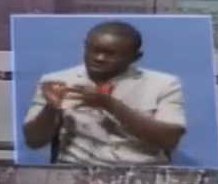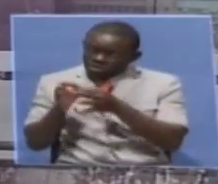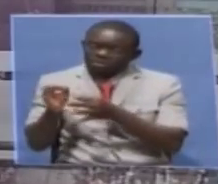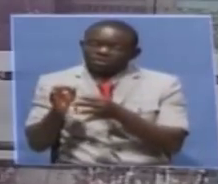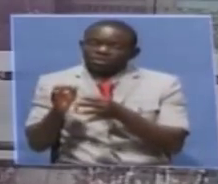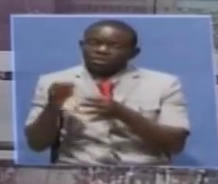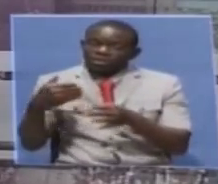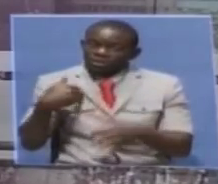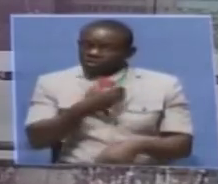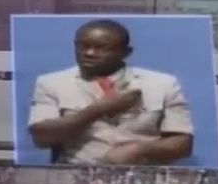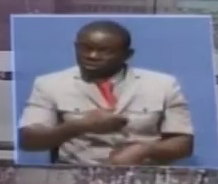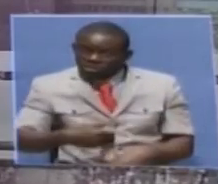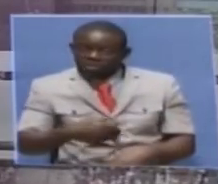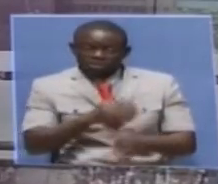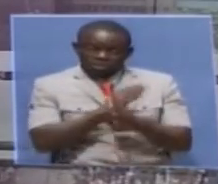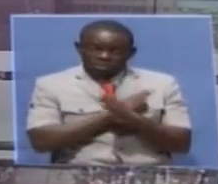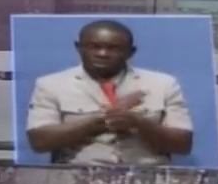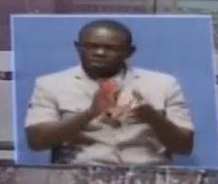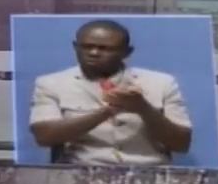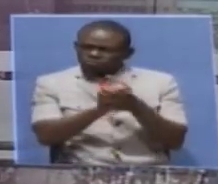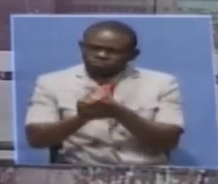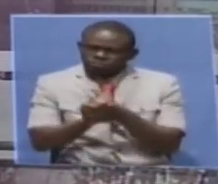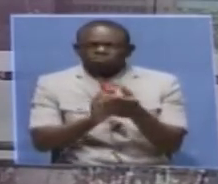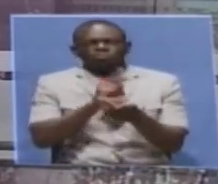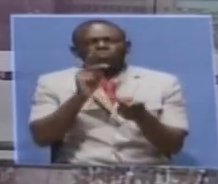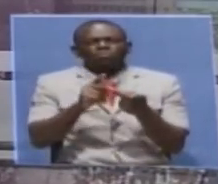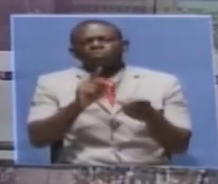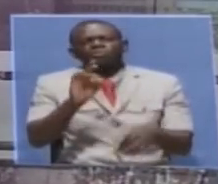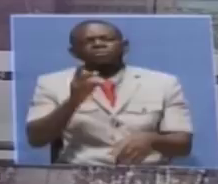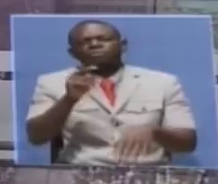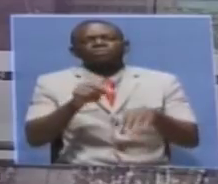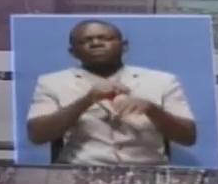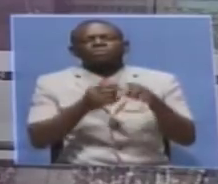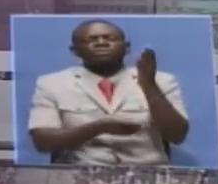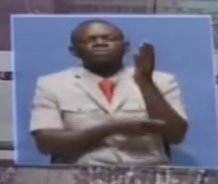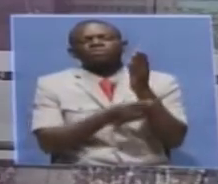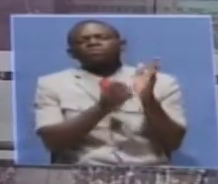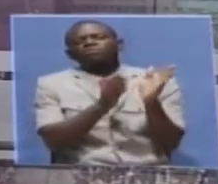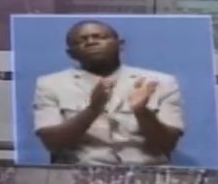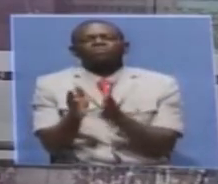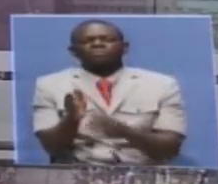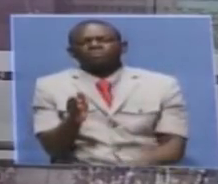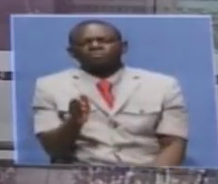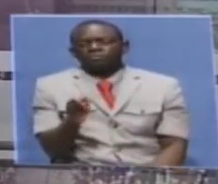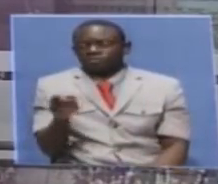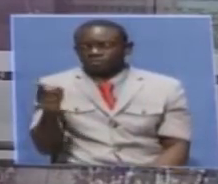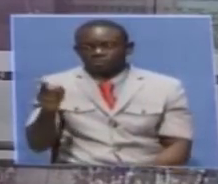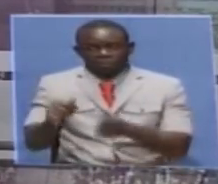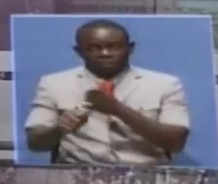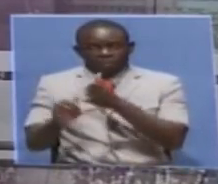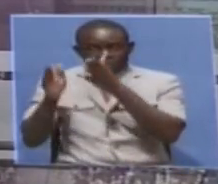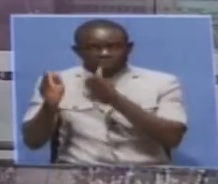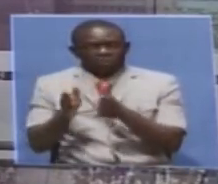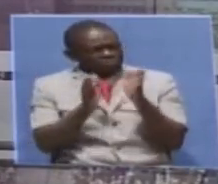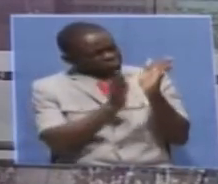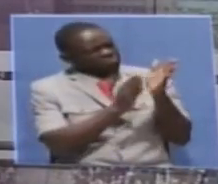National Development Plan. Meanwhile, Ambassador Li has commended the country for having a favorable and attractive investment environment, which he